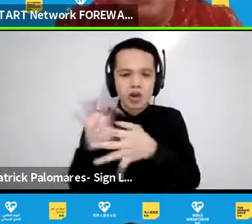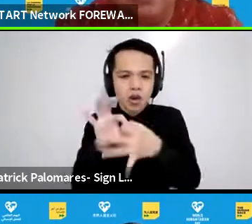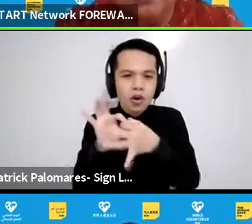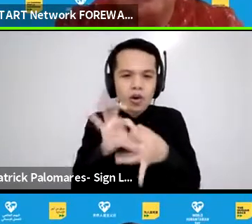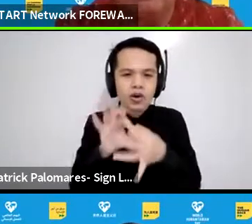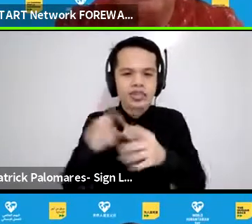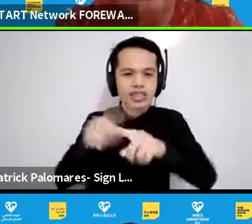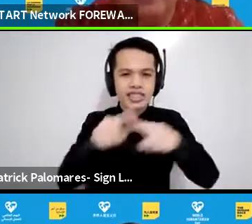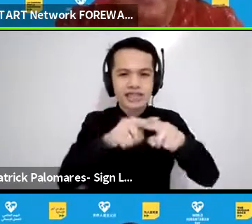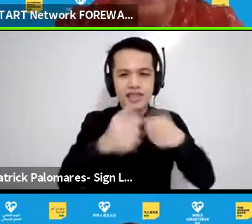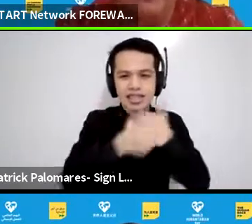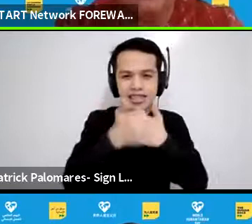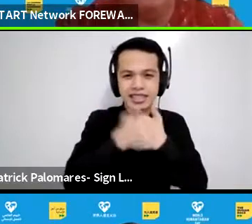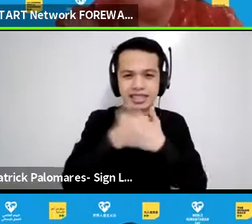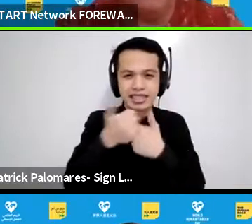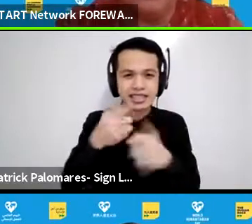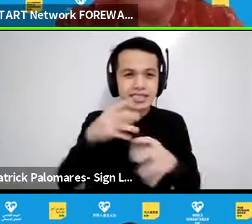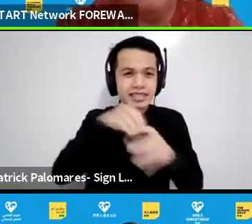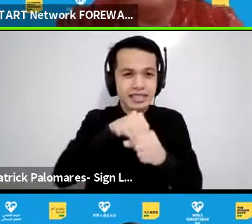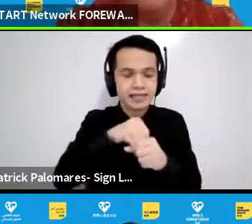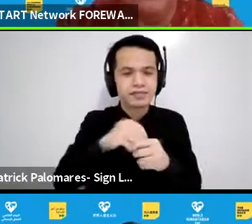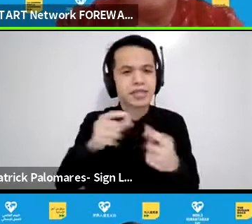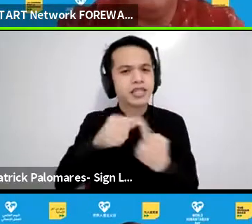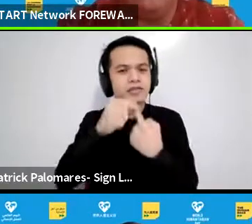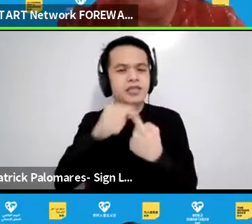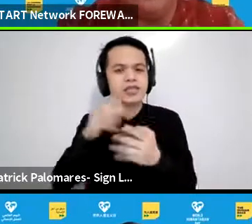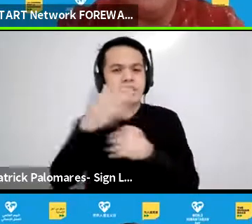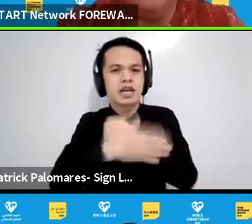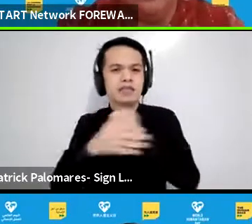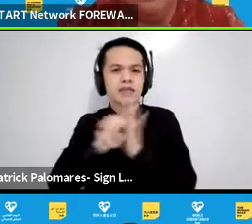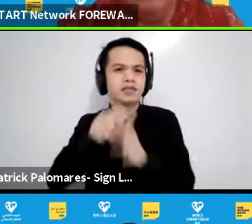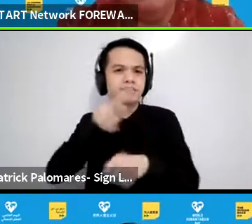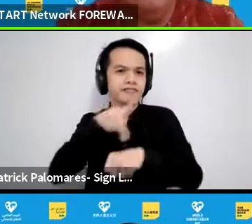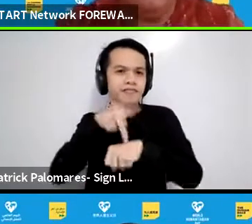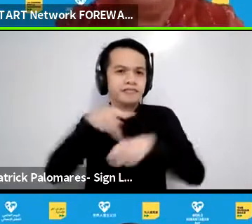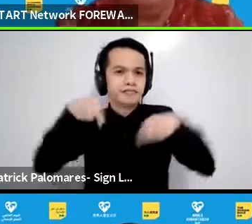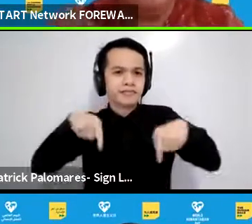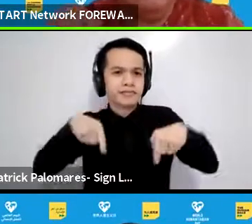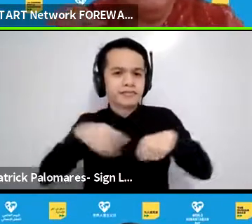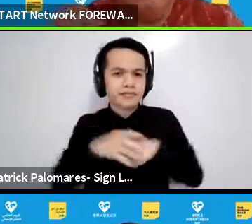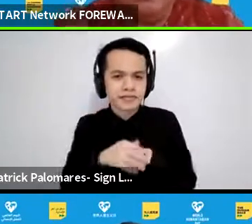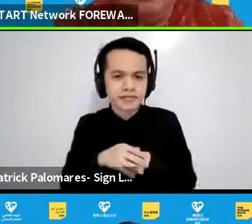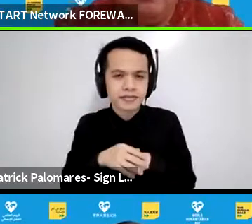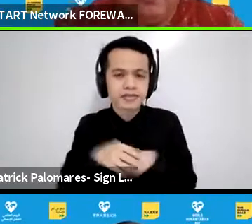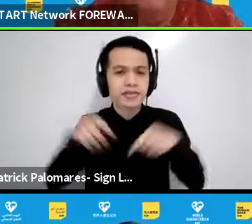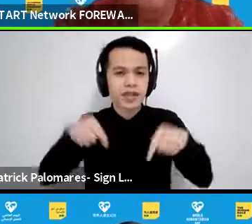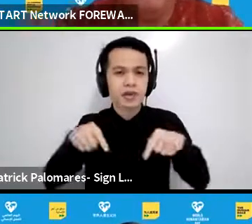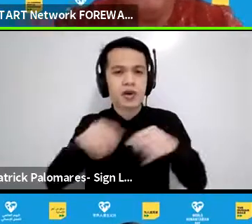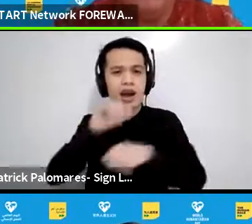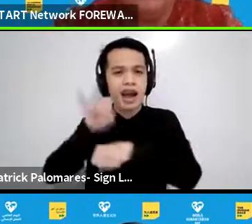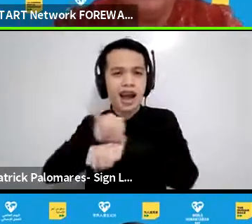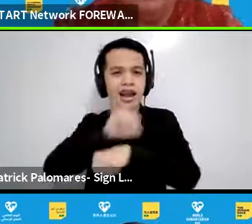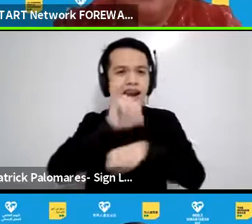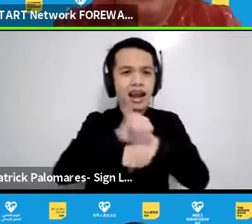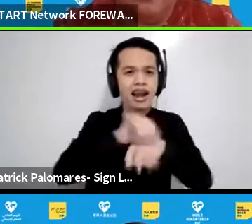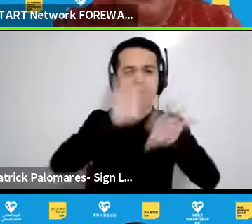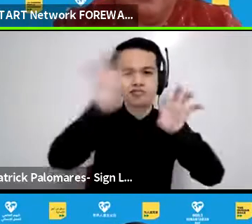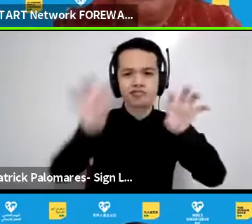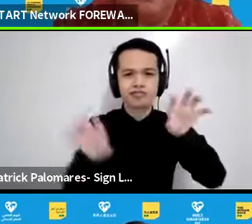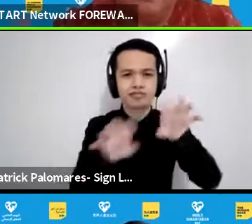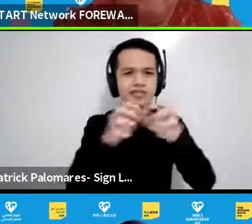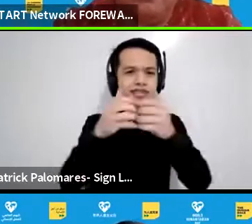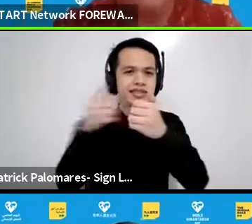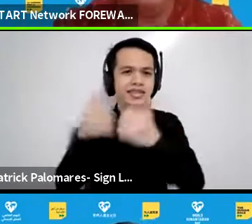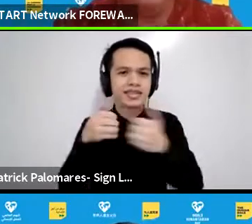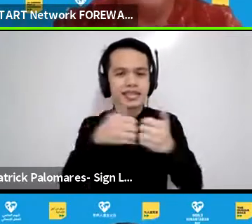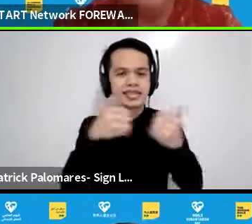different hazards that are at play, especially in a country like the Philippines, which is an archipelago and with many areas that